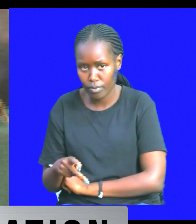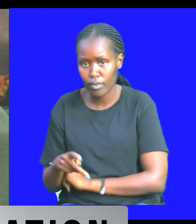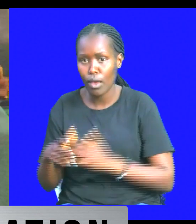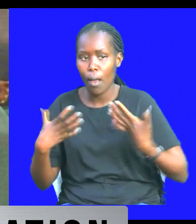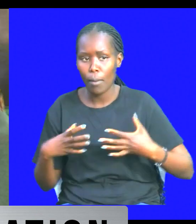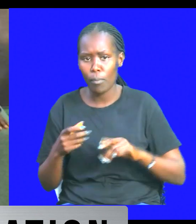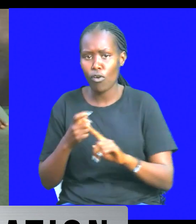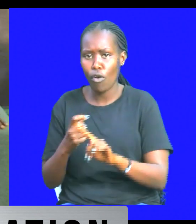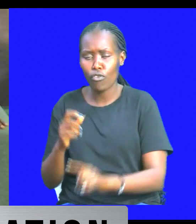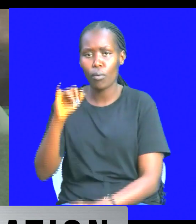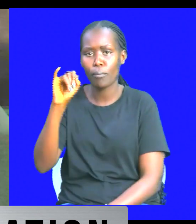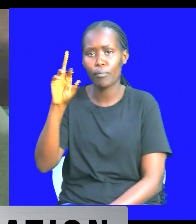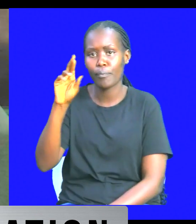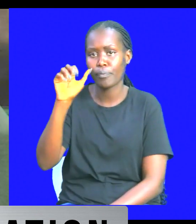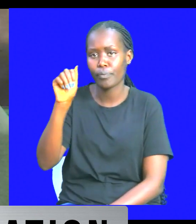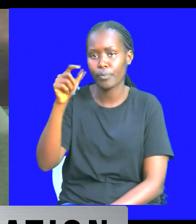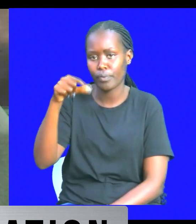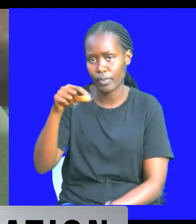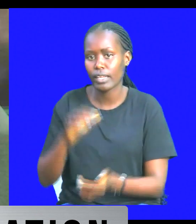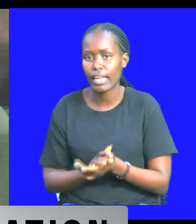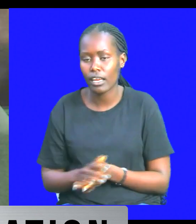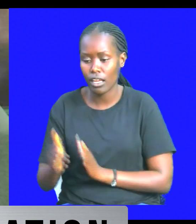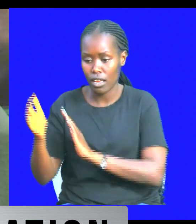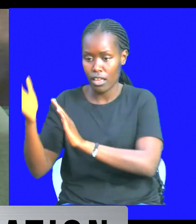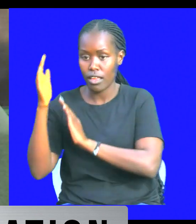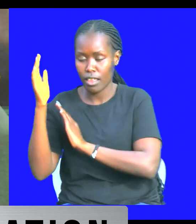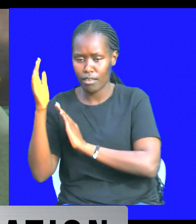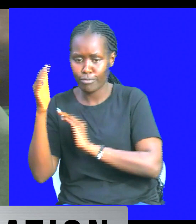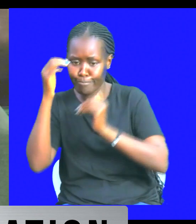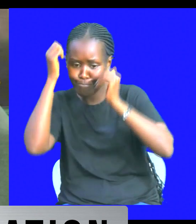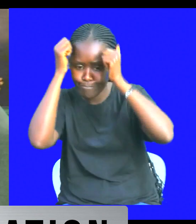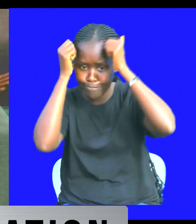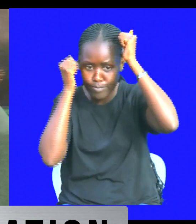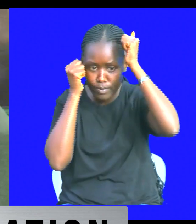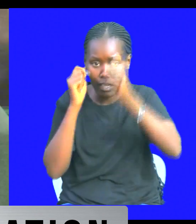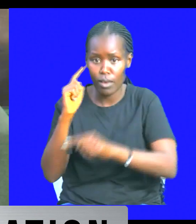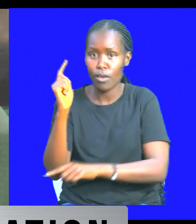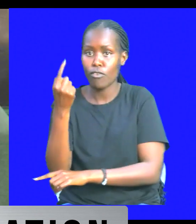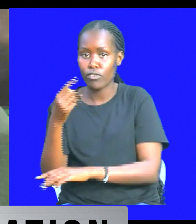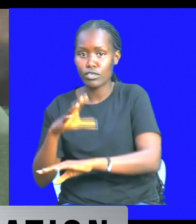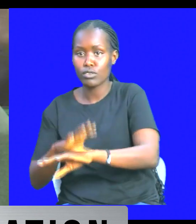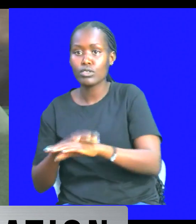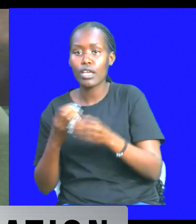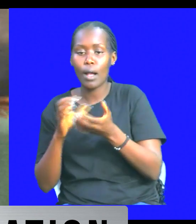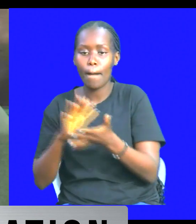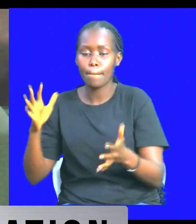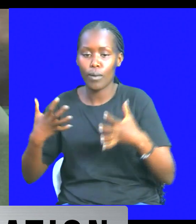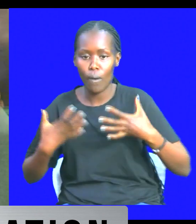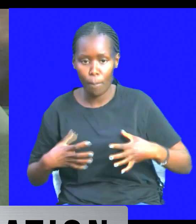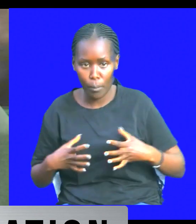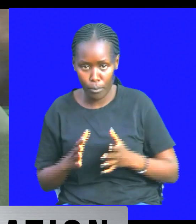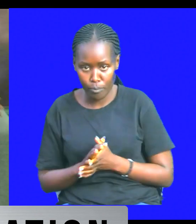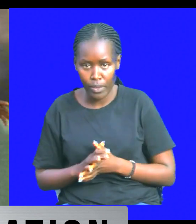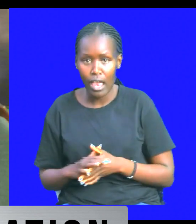Iraq, if people can remember that. Yes. The army is, first of all, you take more people, and then you deal with